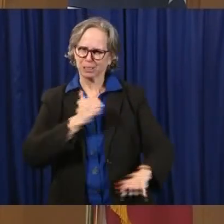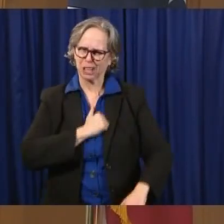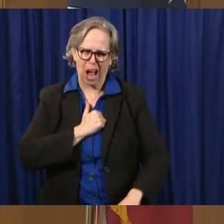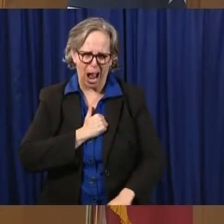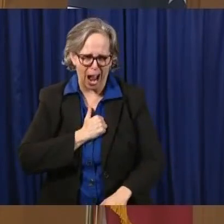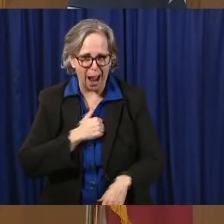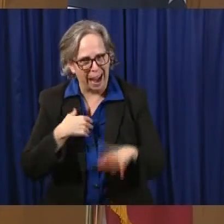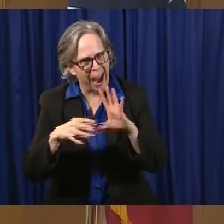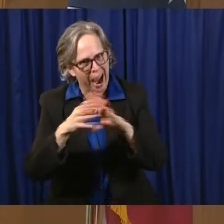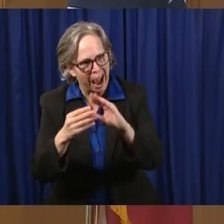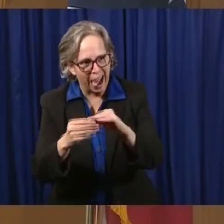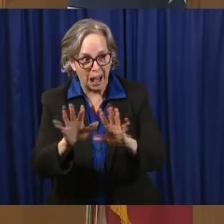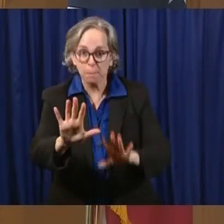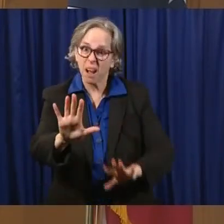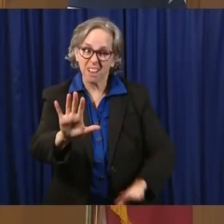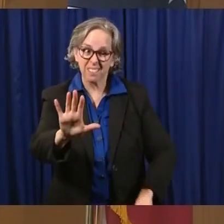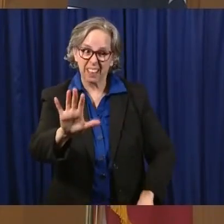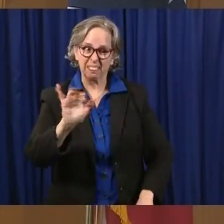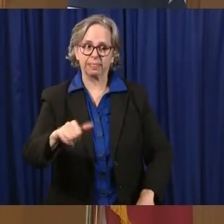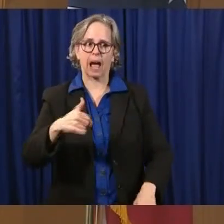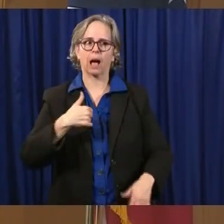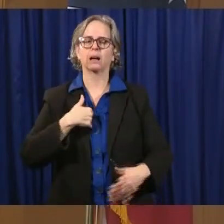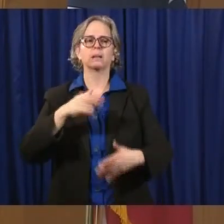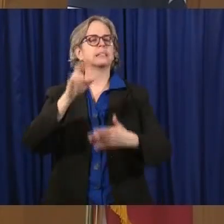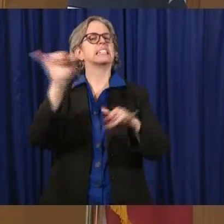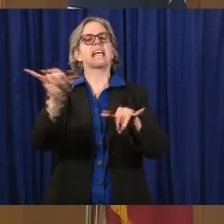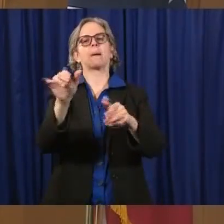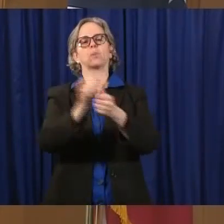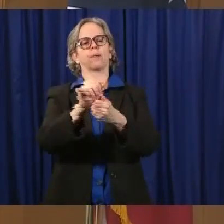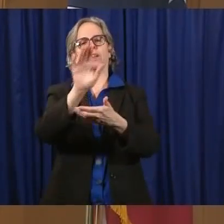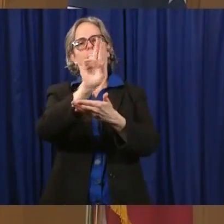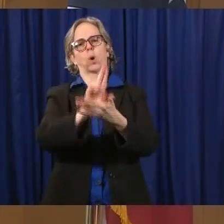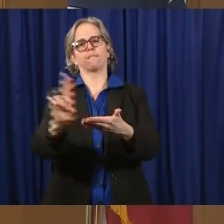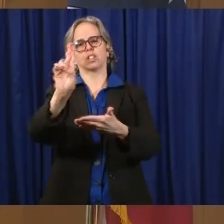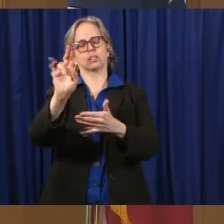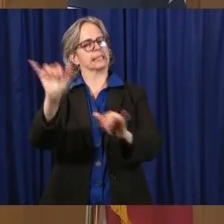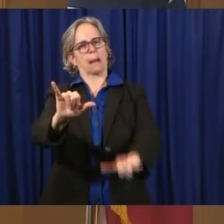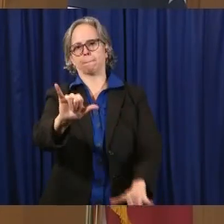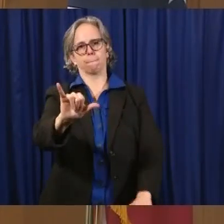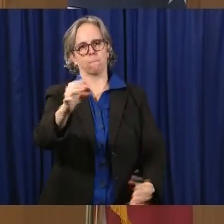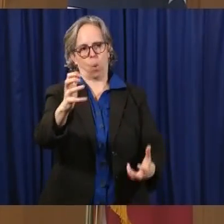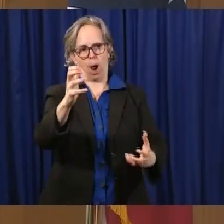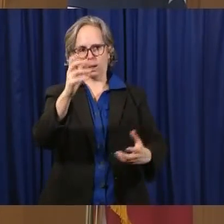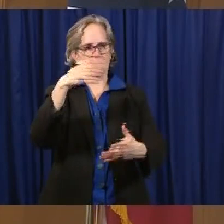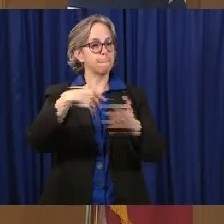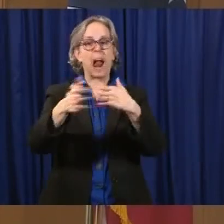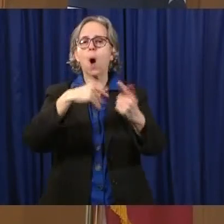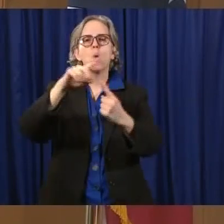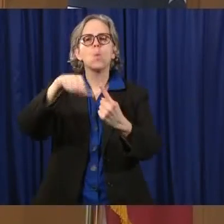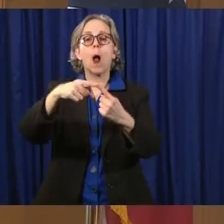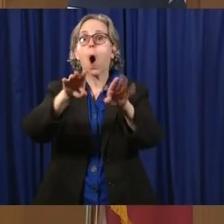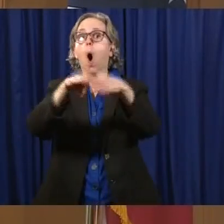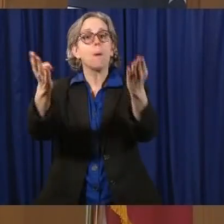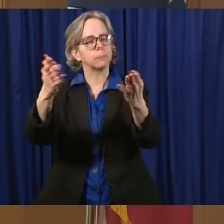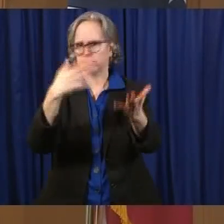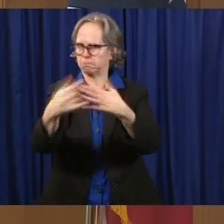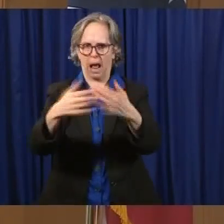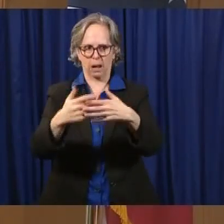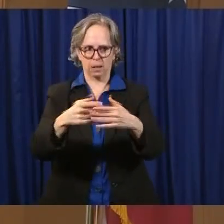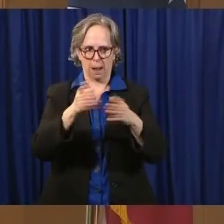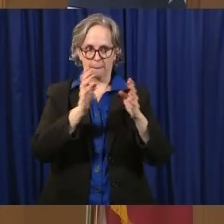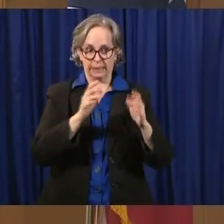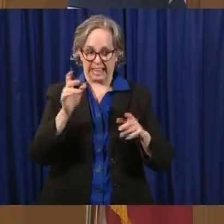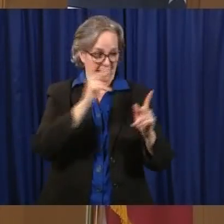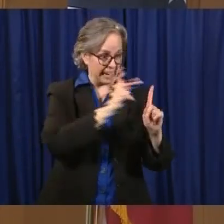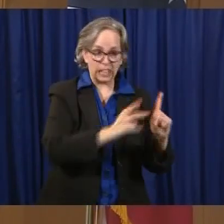but that's what universities are going to have to think about whenever they open. That's what K through 12 is going to have to think